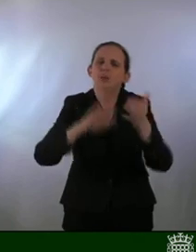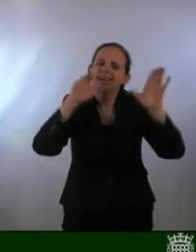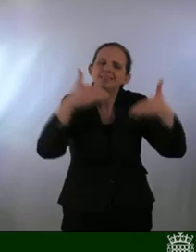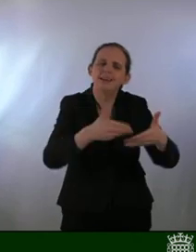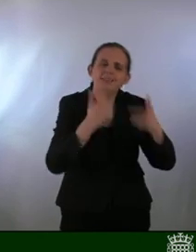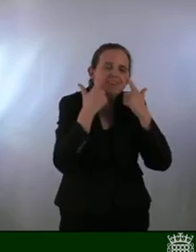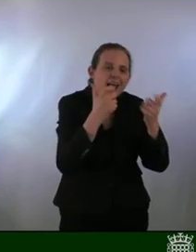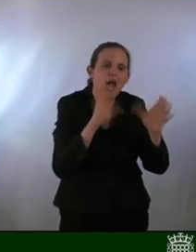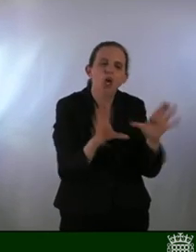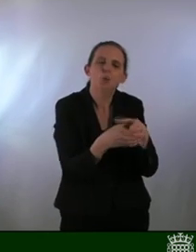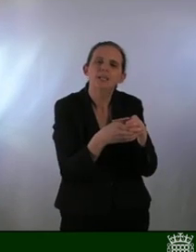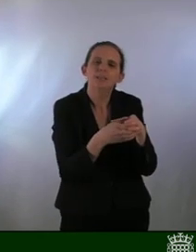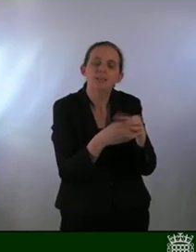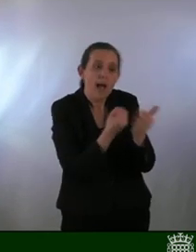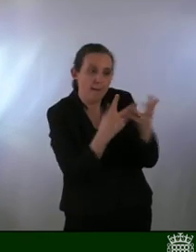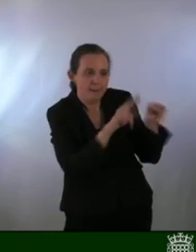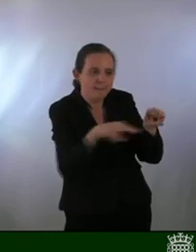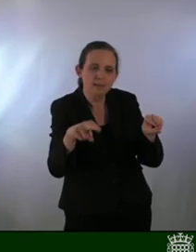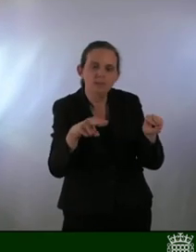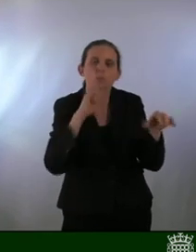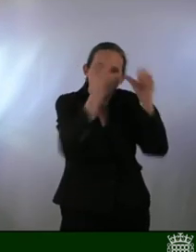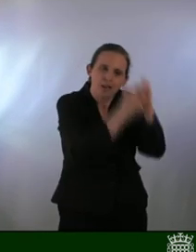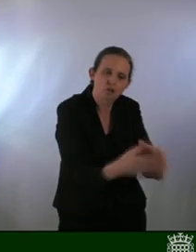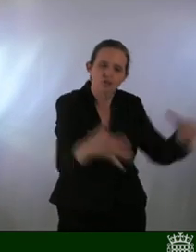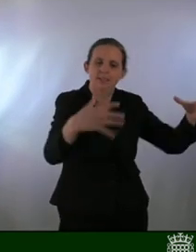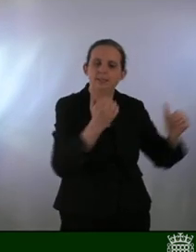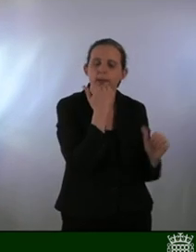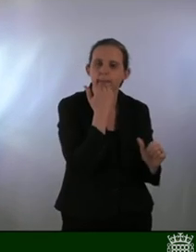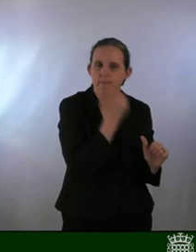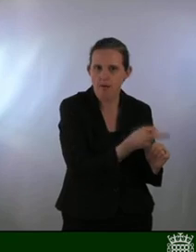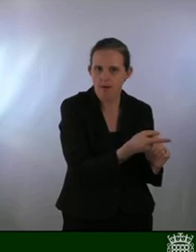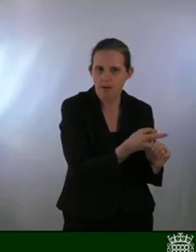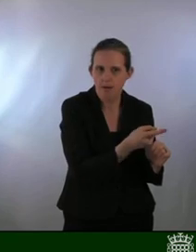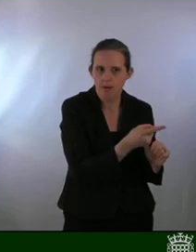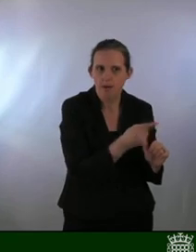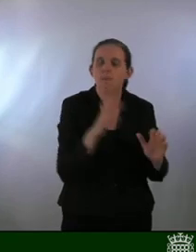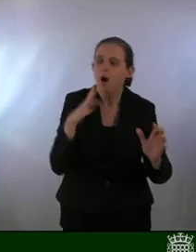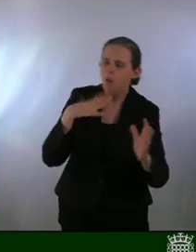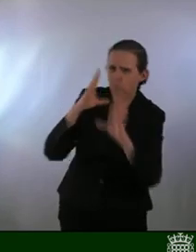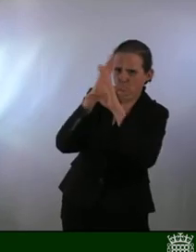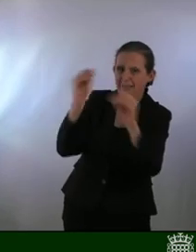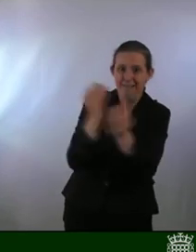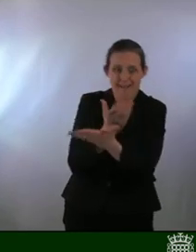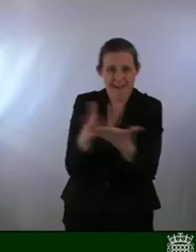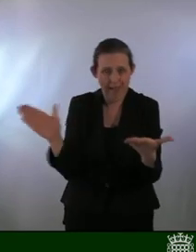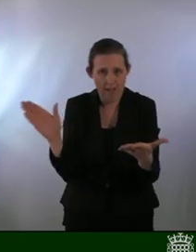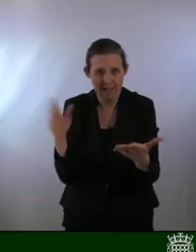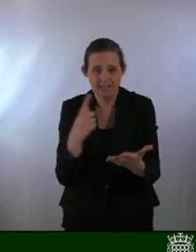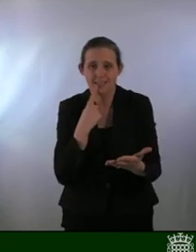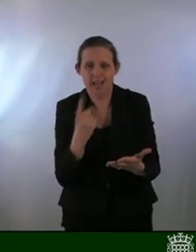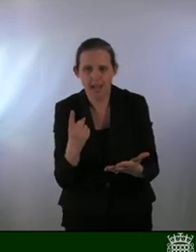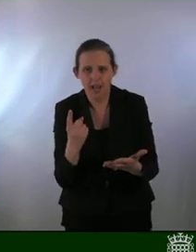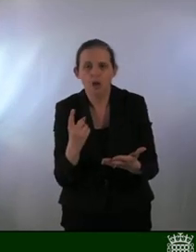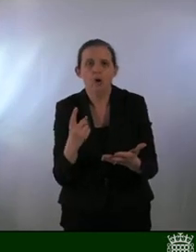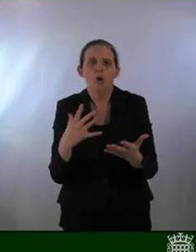to make sure that the House understands we do not need a generic